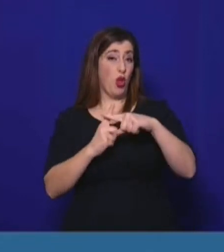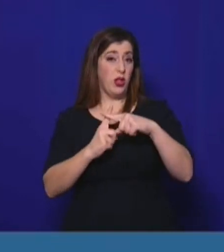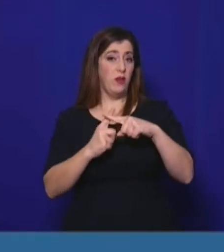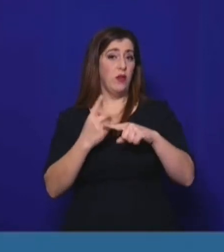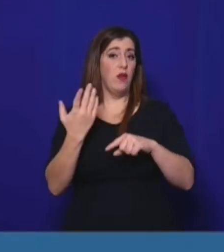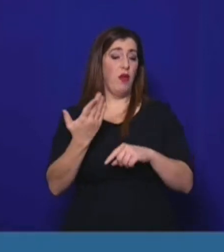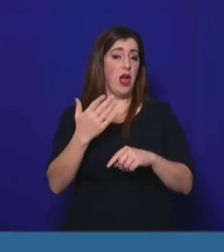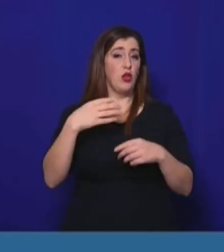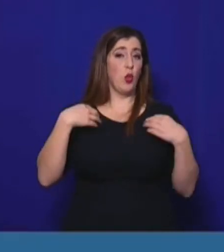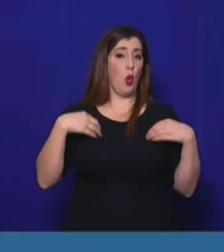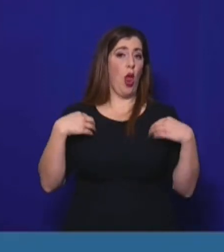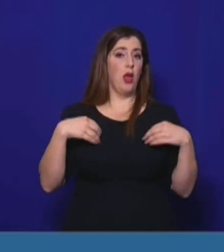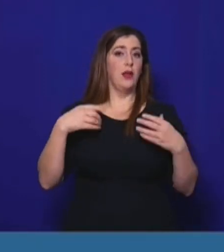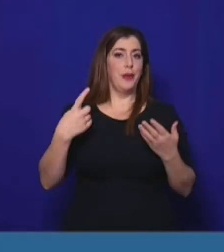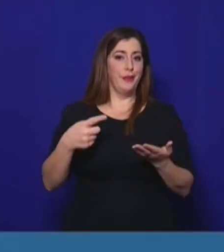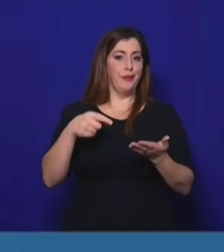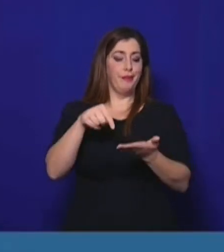għandek